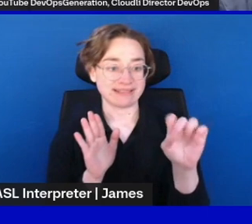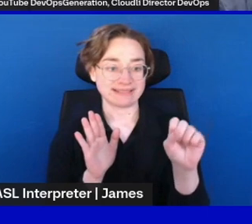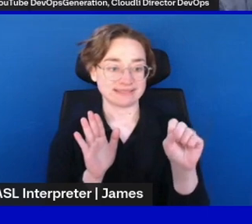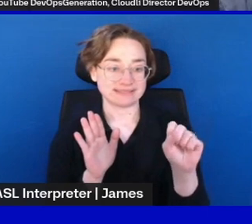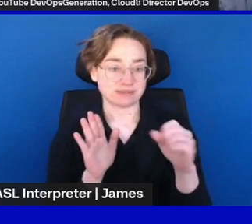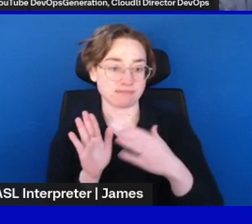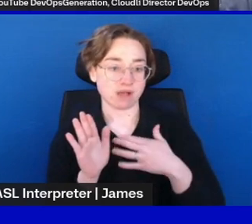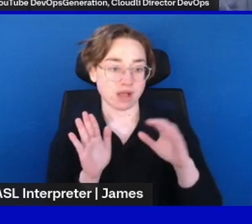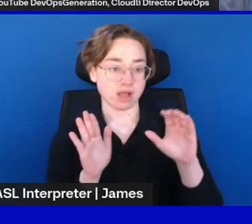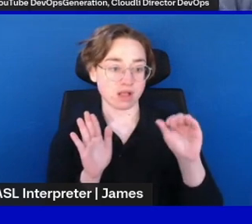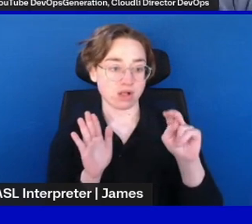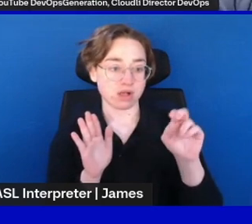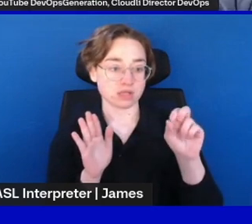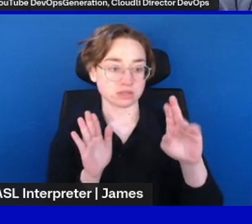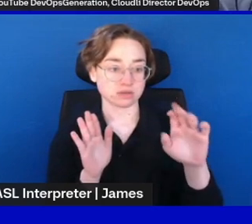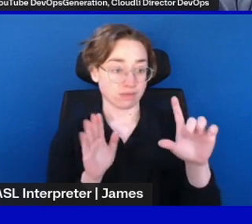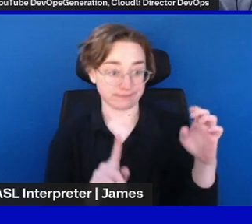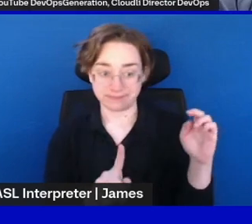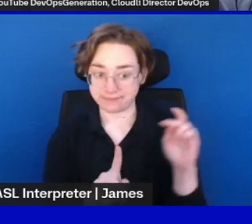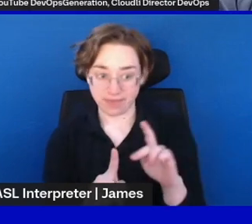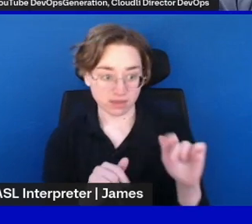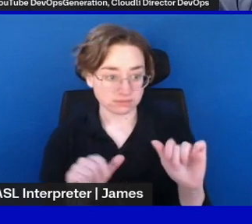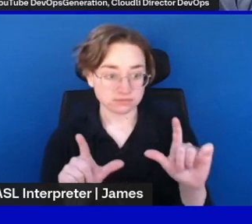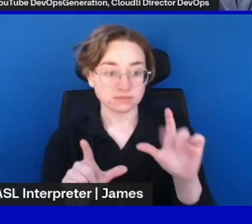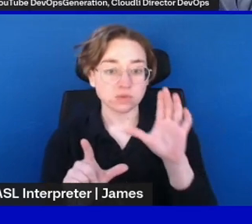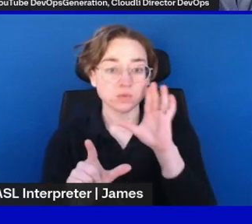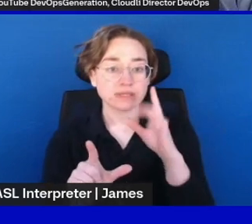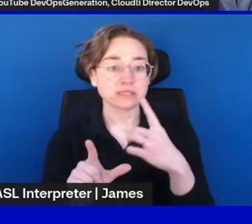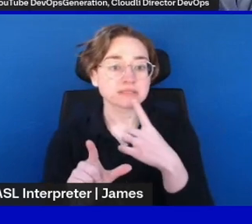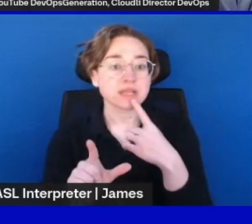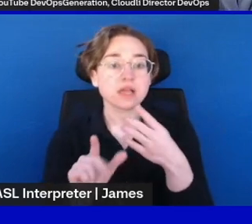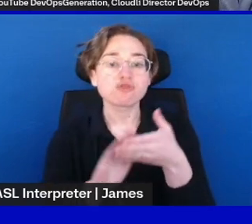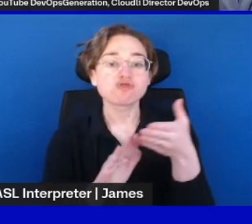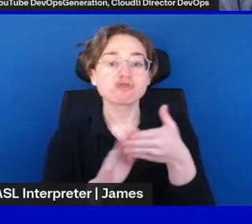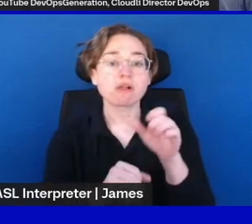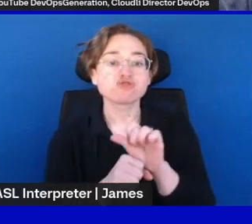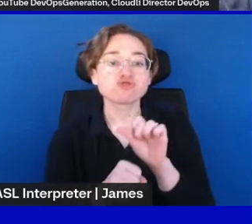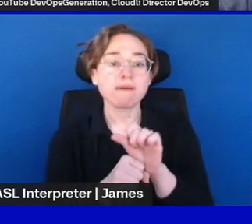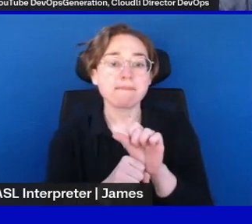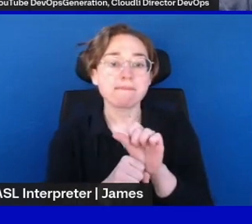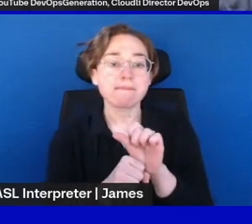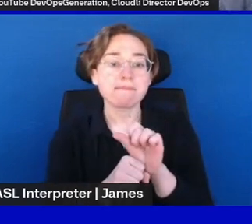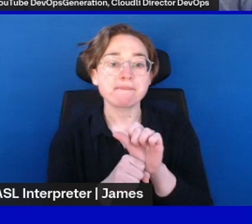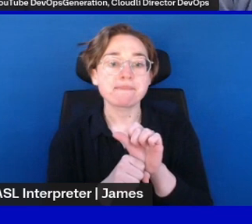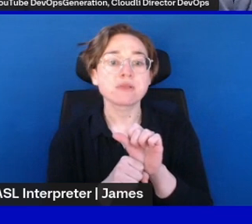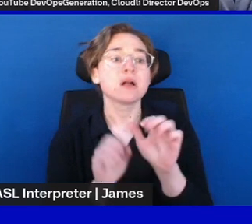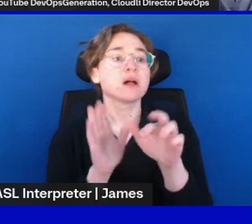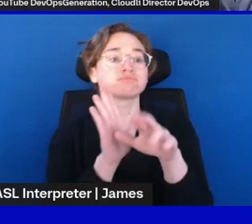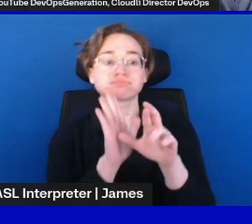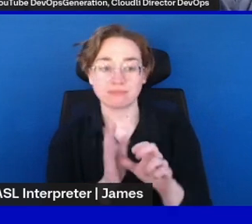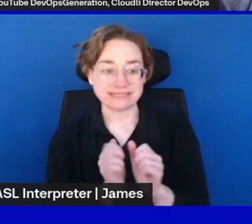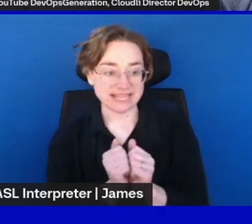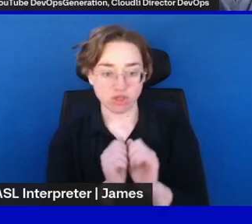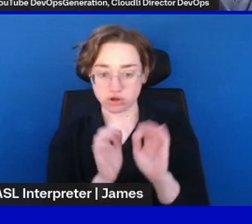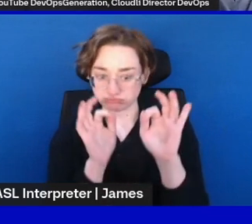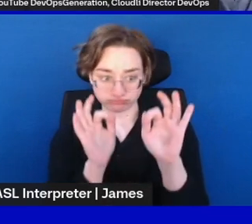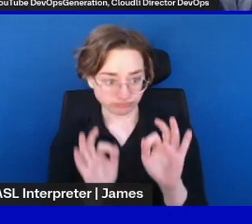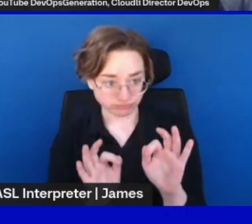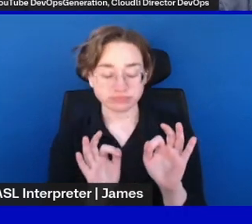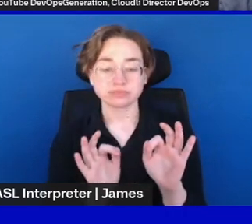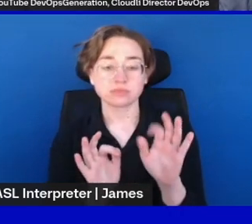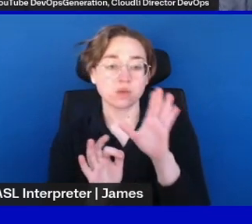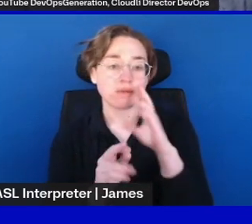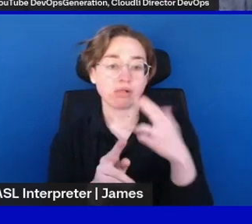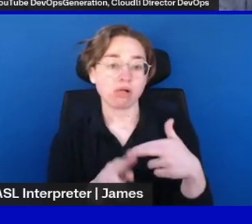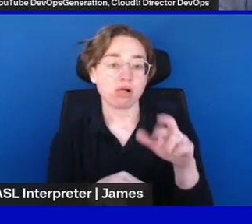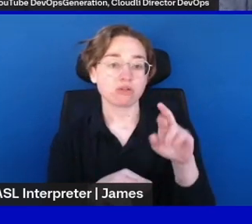console. So I come back here, and we're going to say we're going to run this job that we just reviewed together. We're going to call this